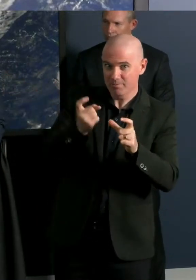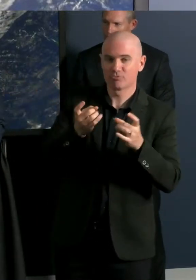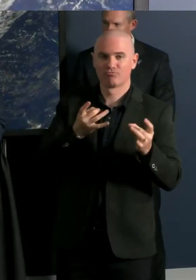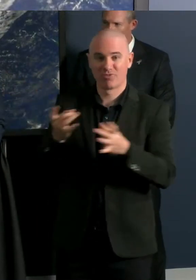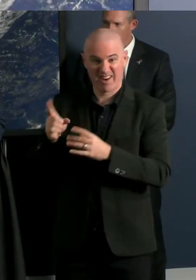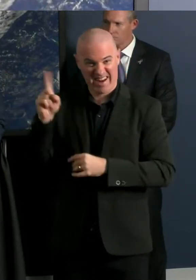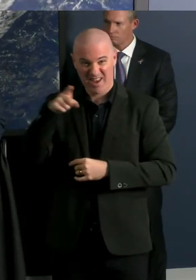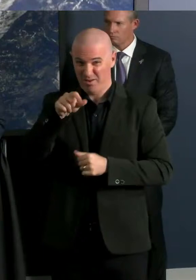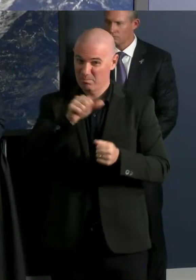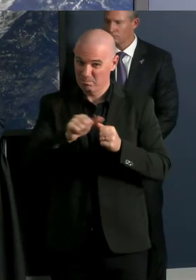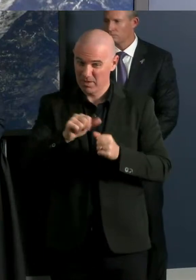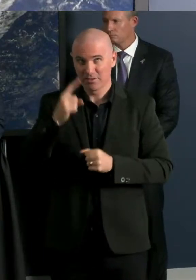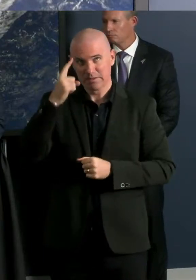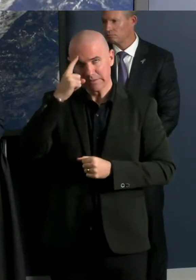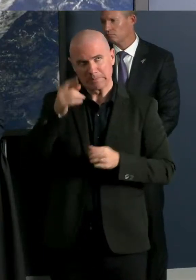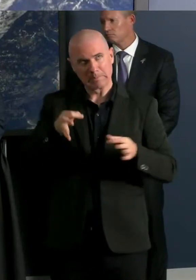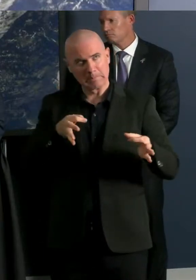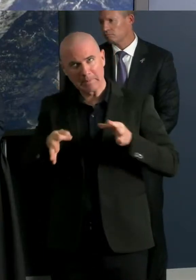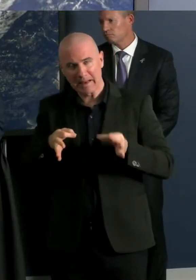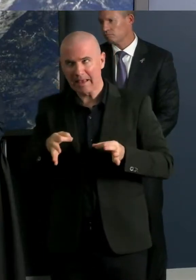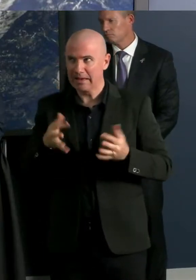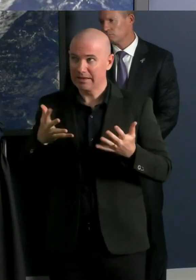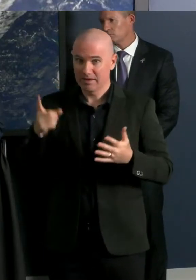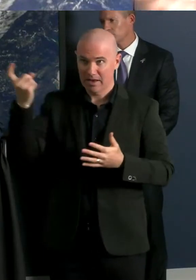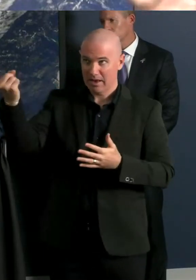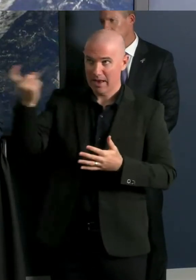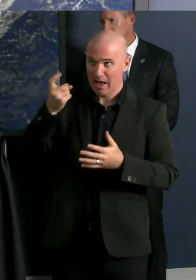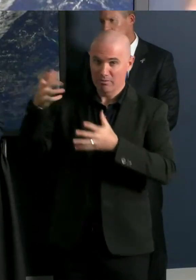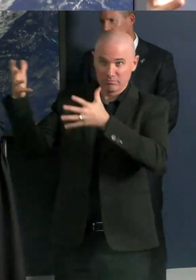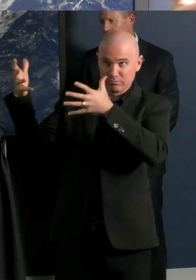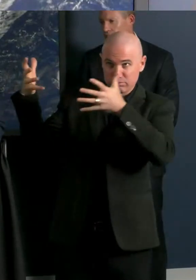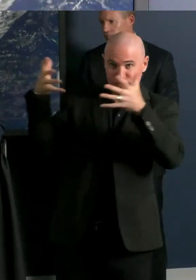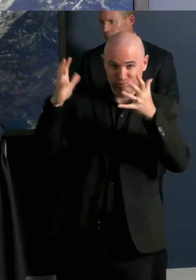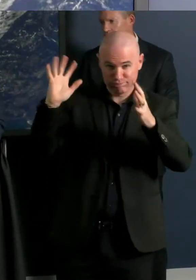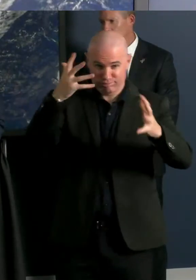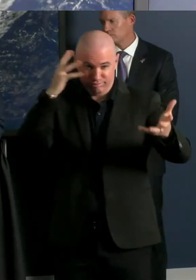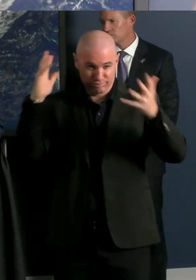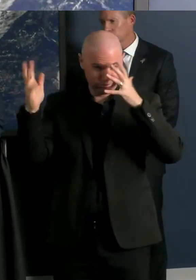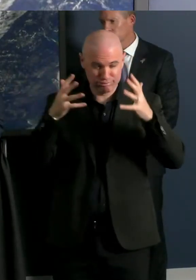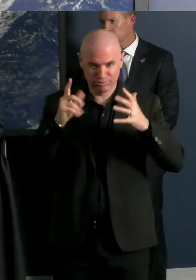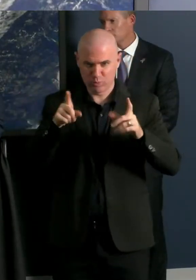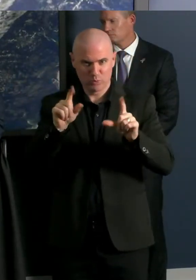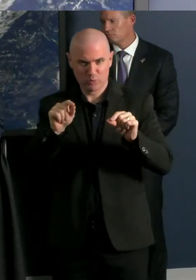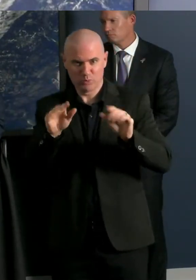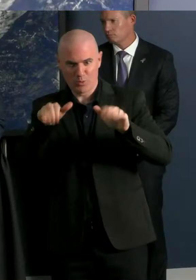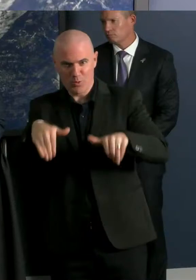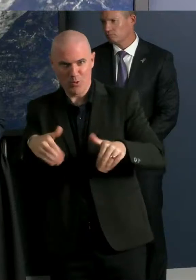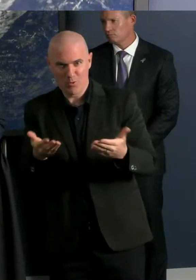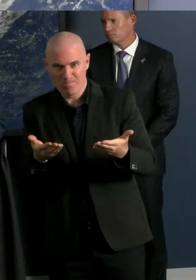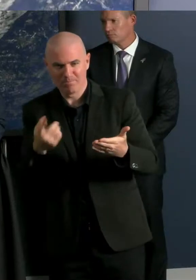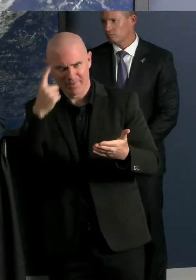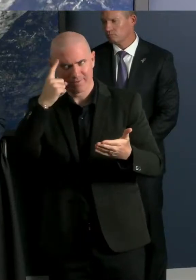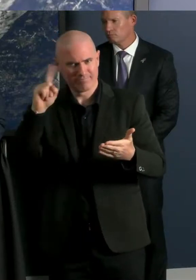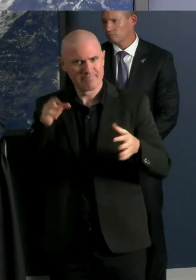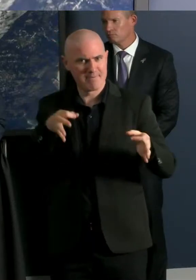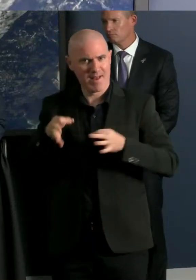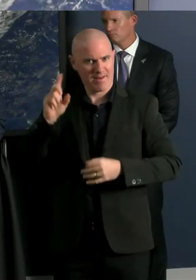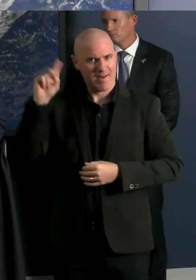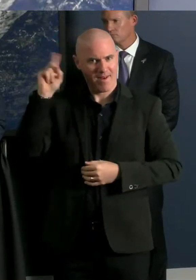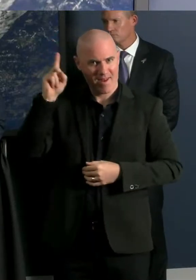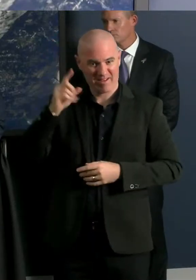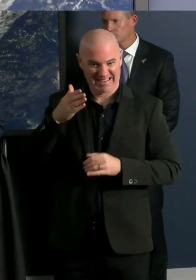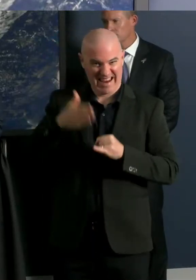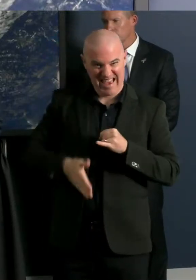how to deal with the crossing and how to spend that time, hunker down, have a plan, make sure that you do the last